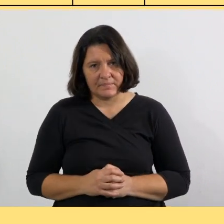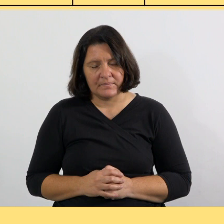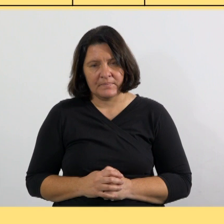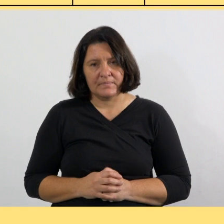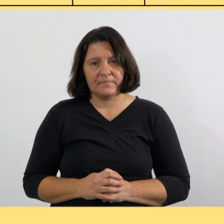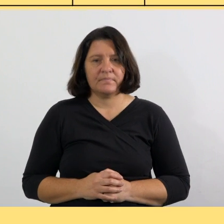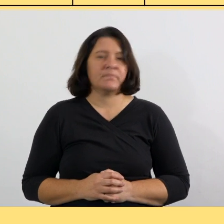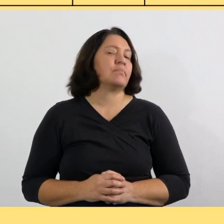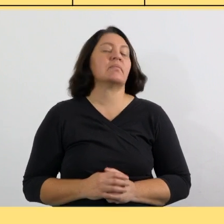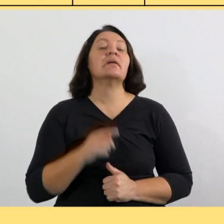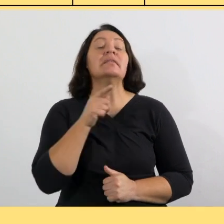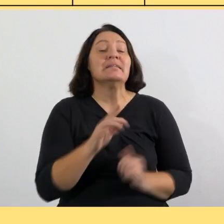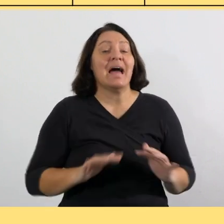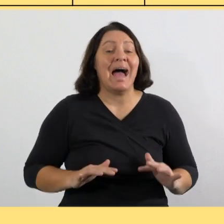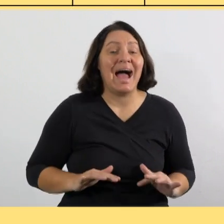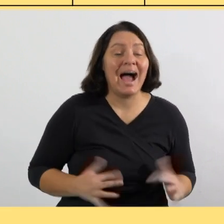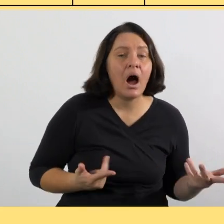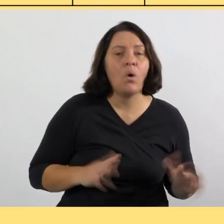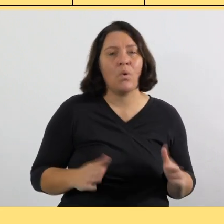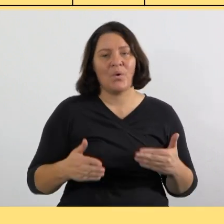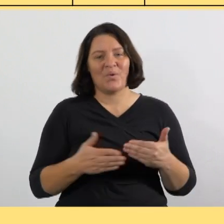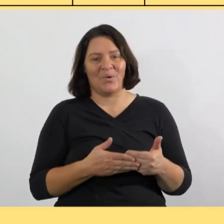66,185. This is how you would then close